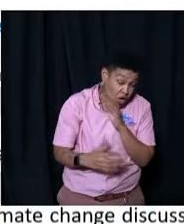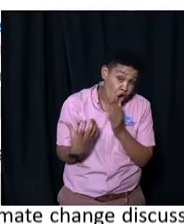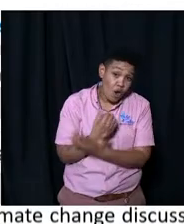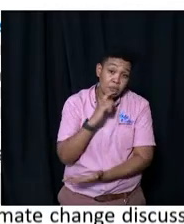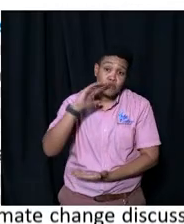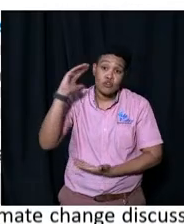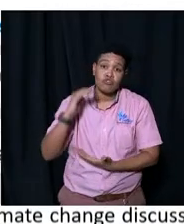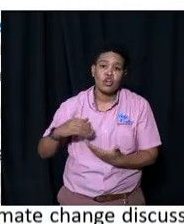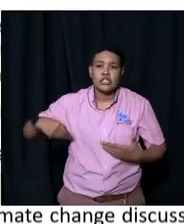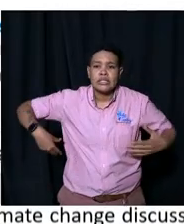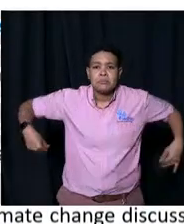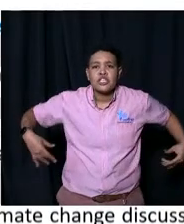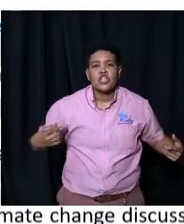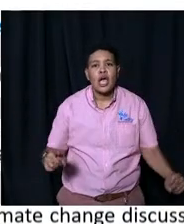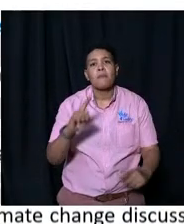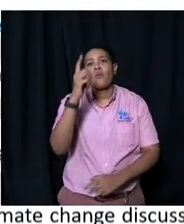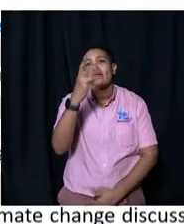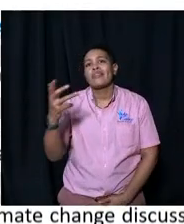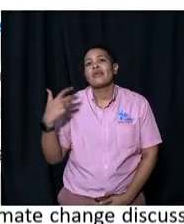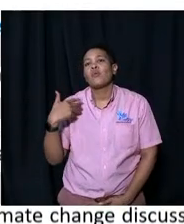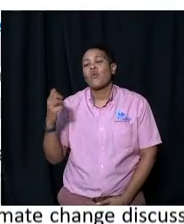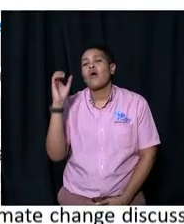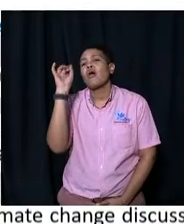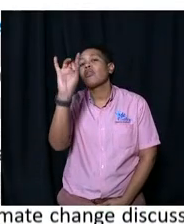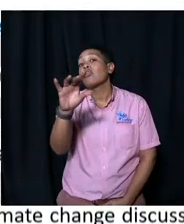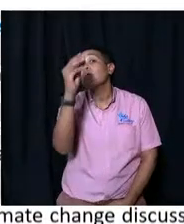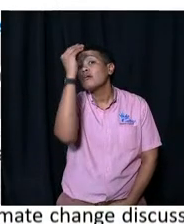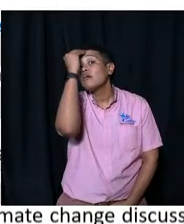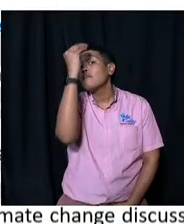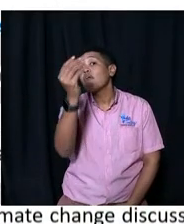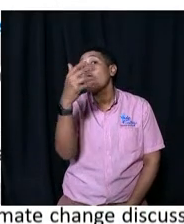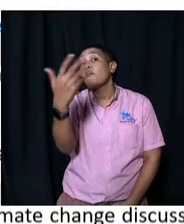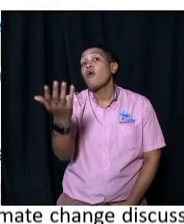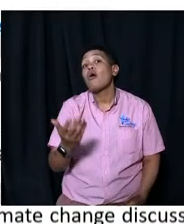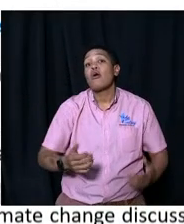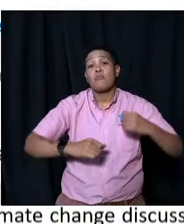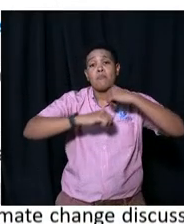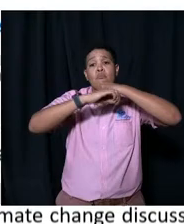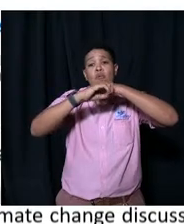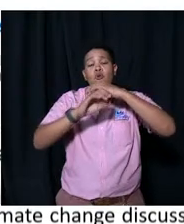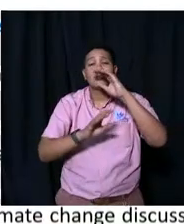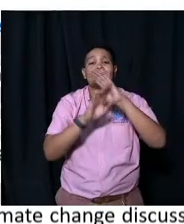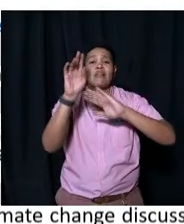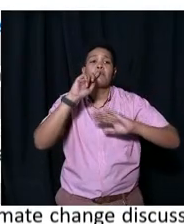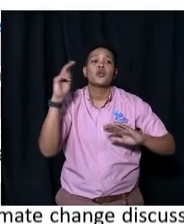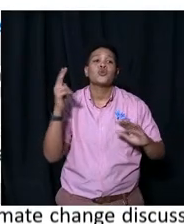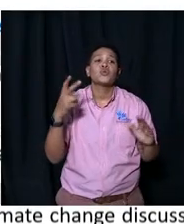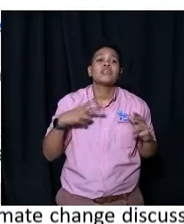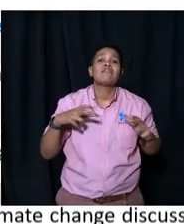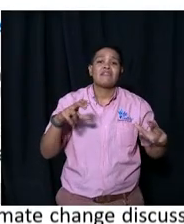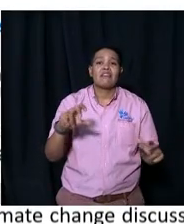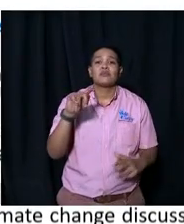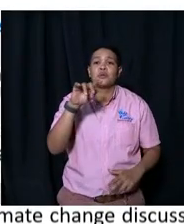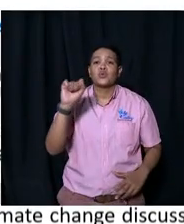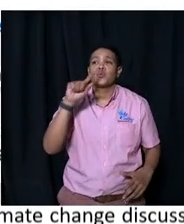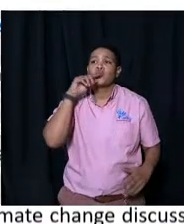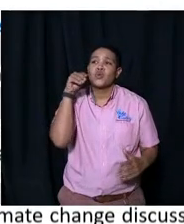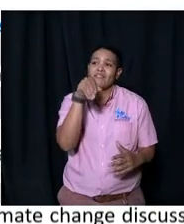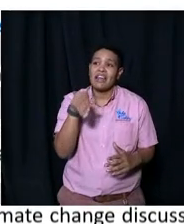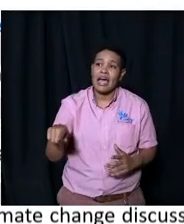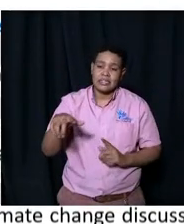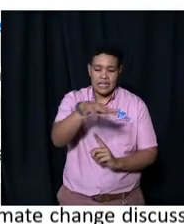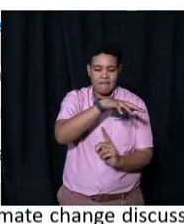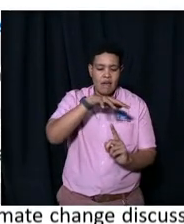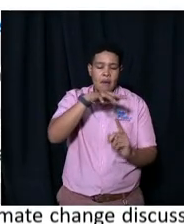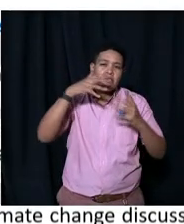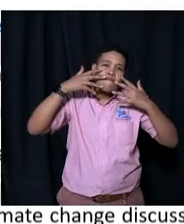emissions. And we, one of the things we wanted to point out here is to promote the development and use of investment tools to finance